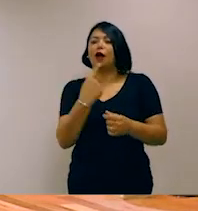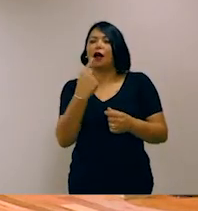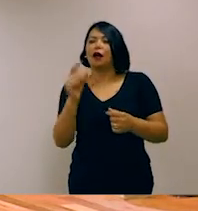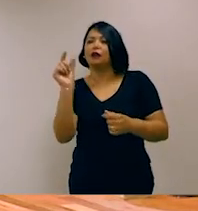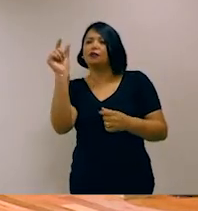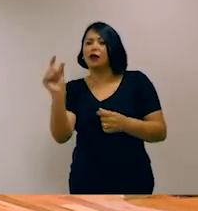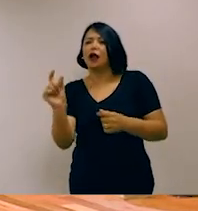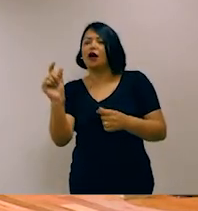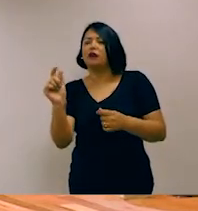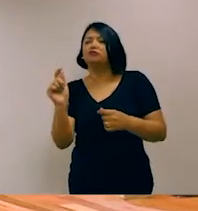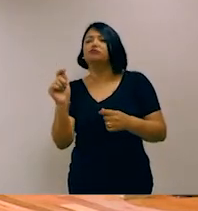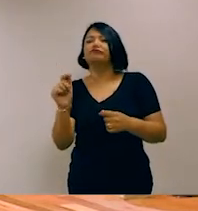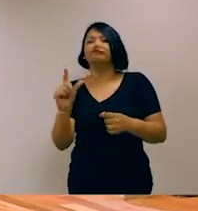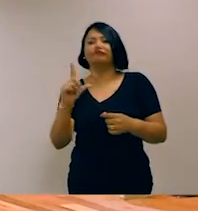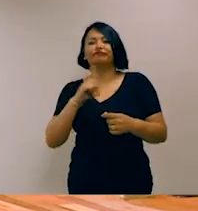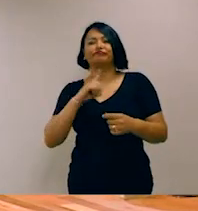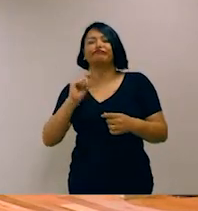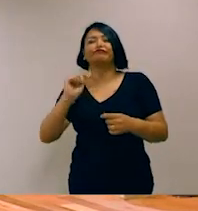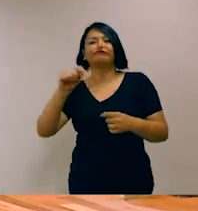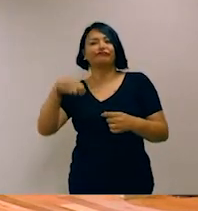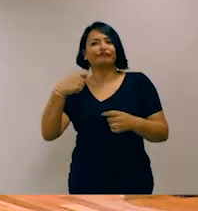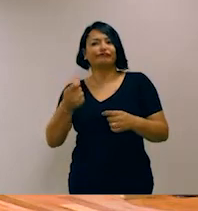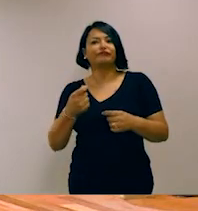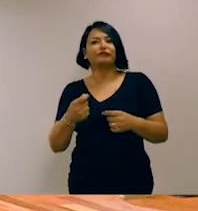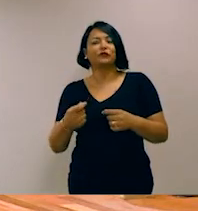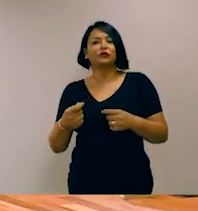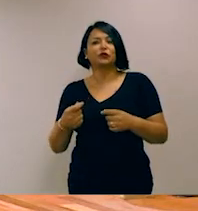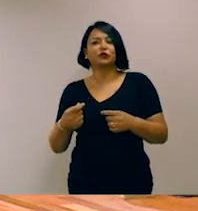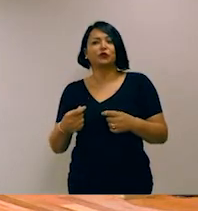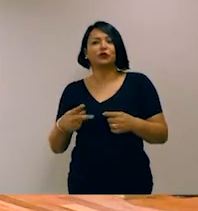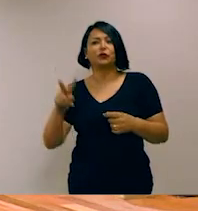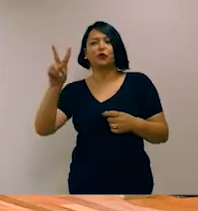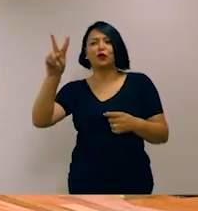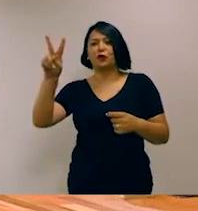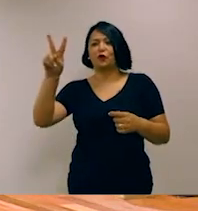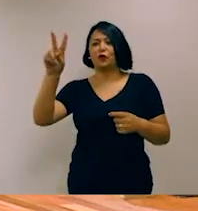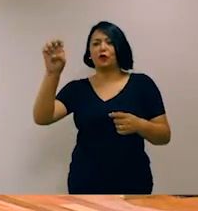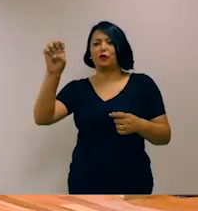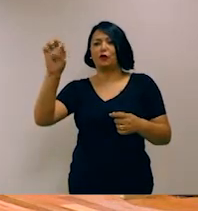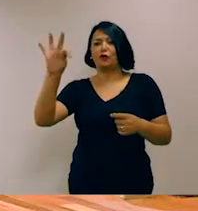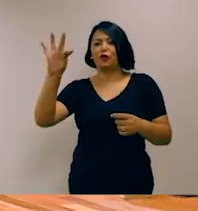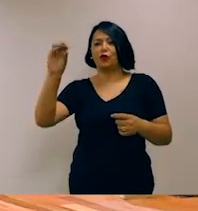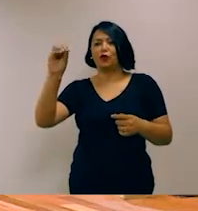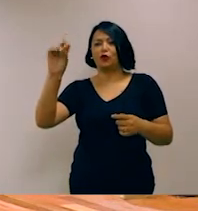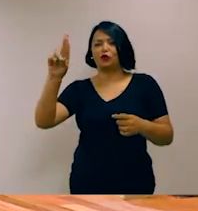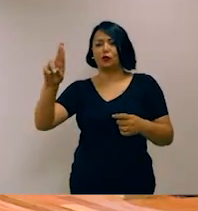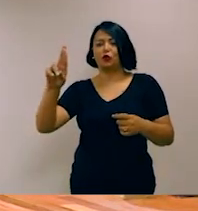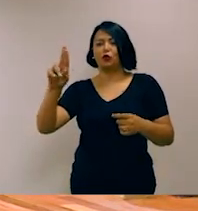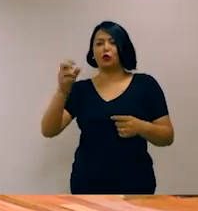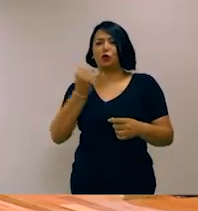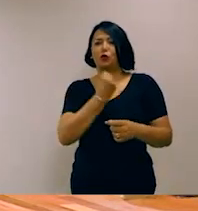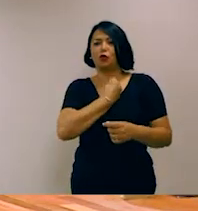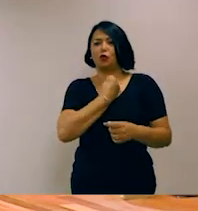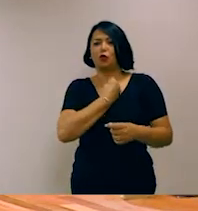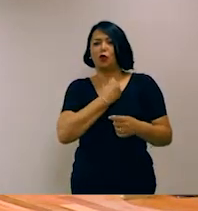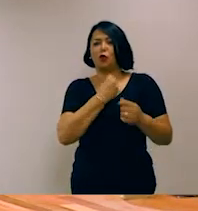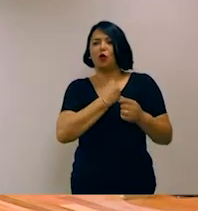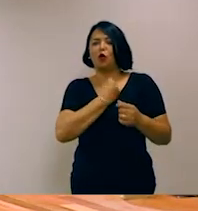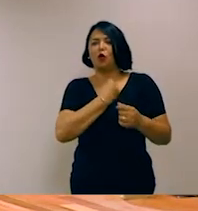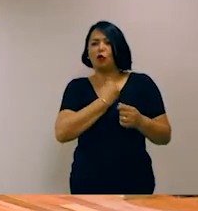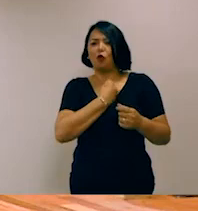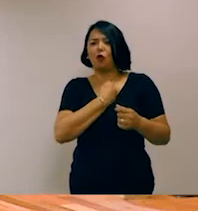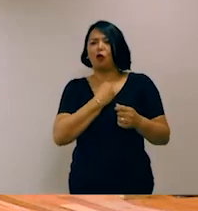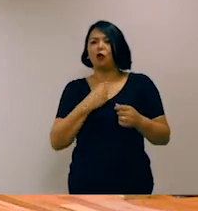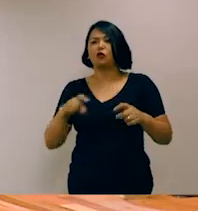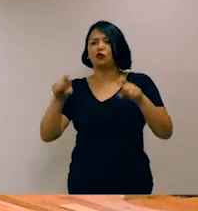a vector, a paragraph is also going to be represented because we are concatenating the terms that form